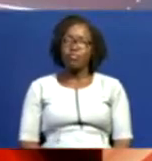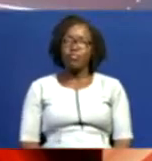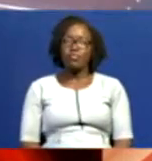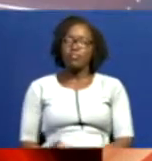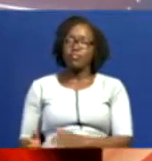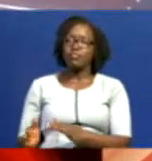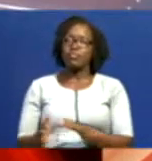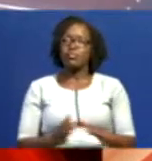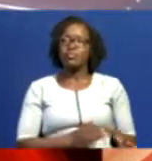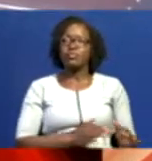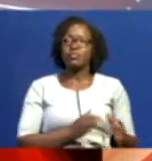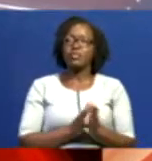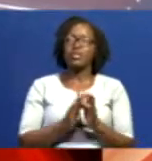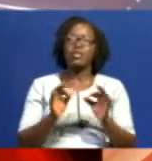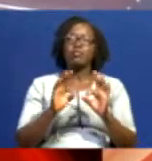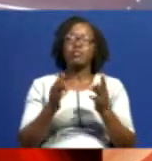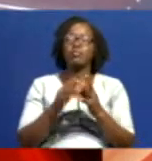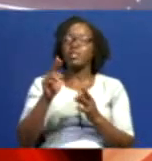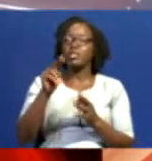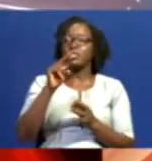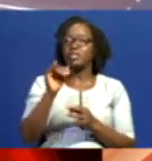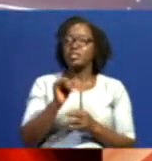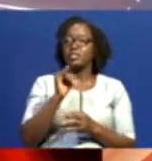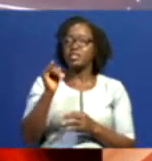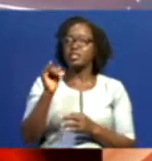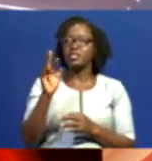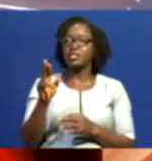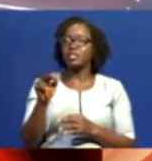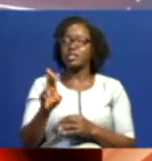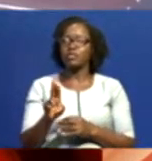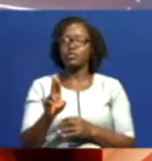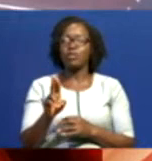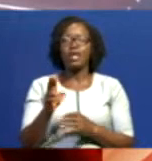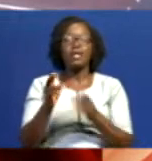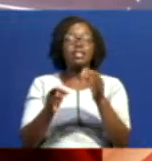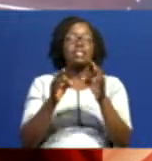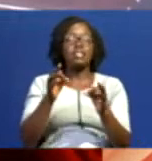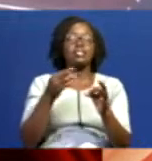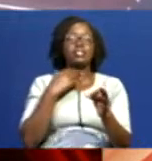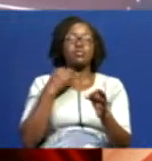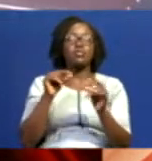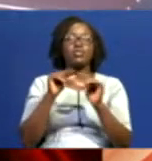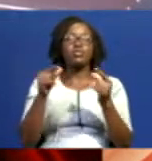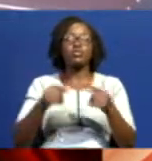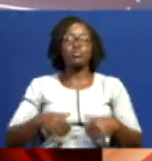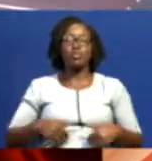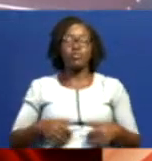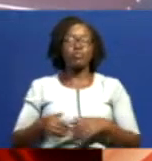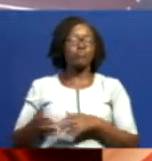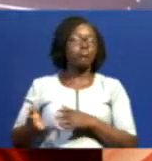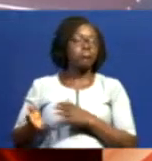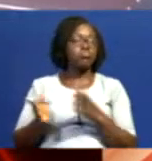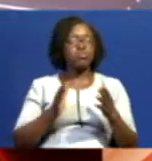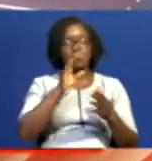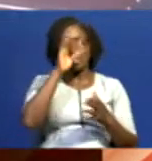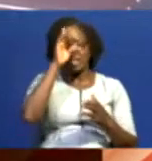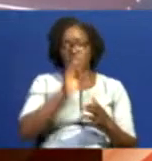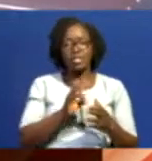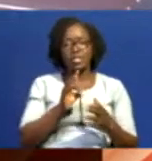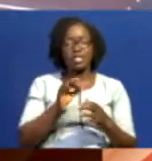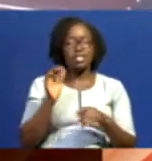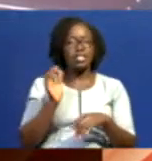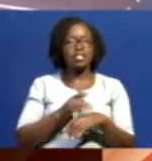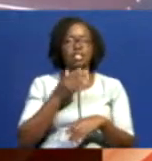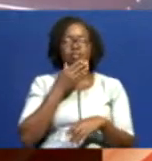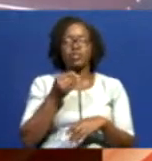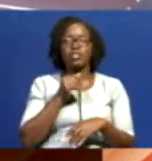Now let's come back here to the capital, where a family in Njiru, Kasarani constituency, is seeking justice after a group of youth attacked and seriously injured their father